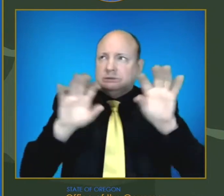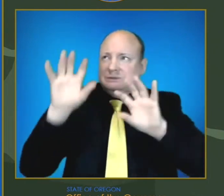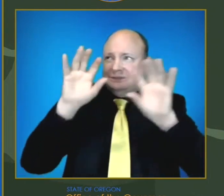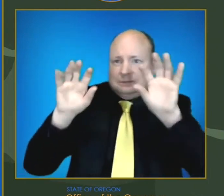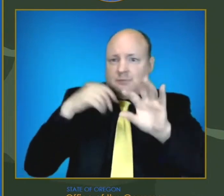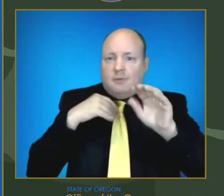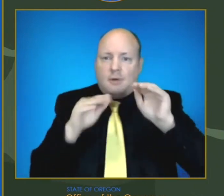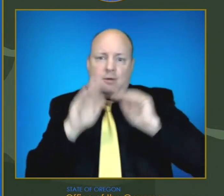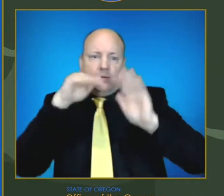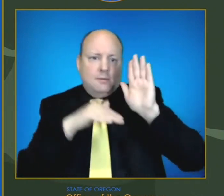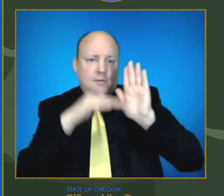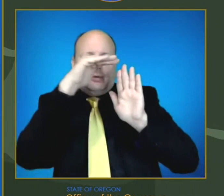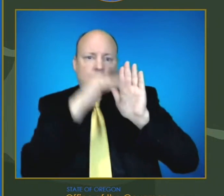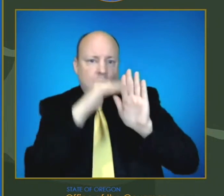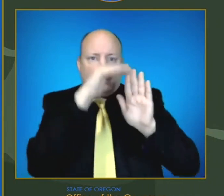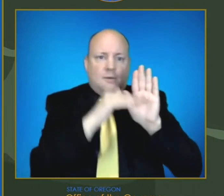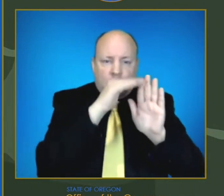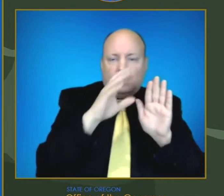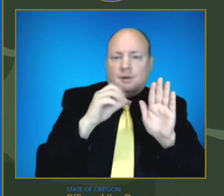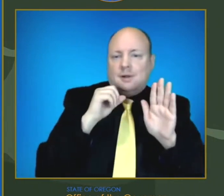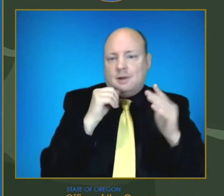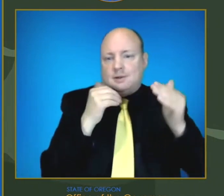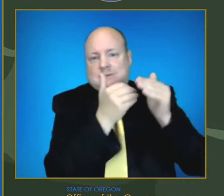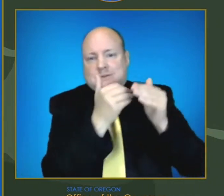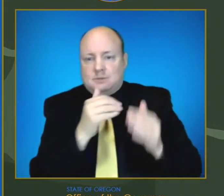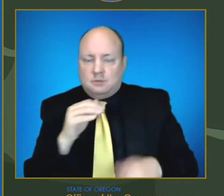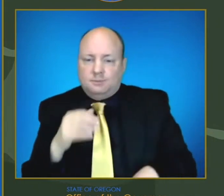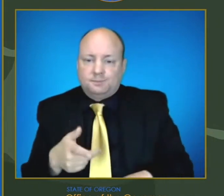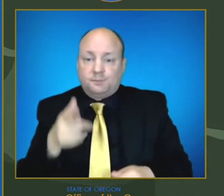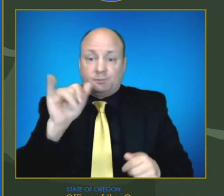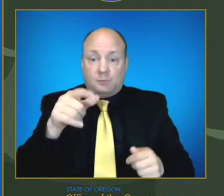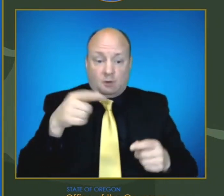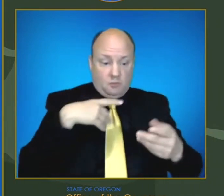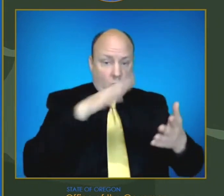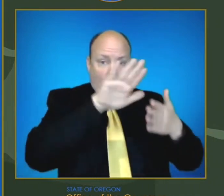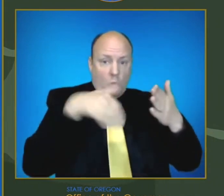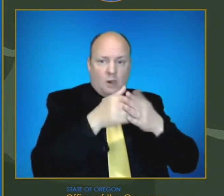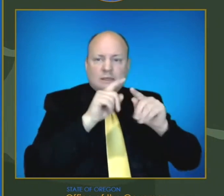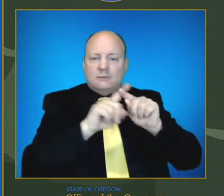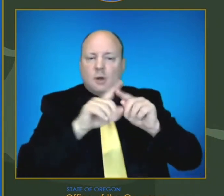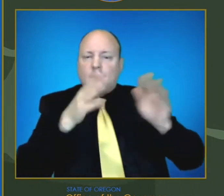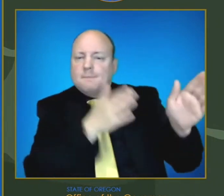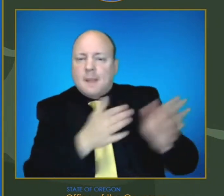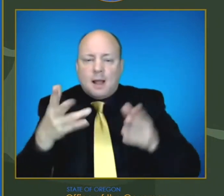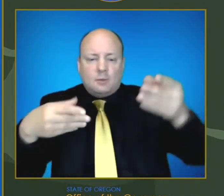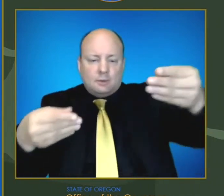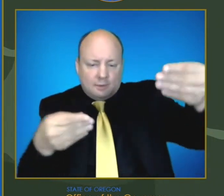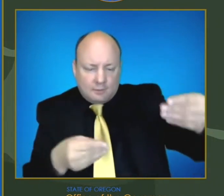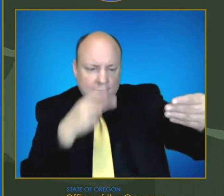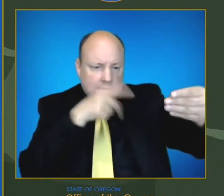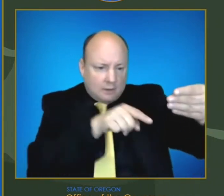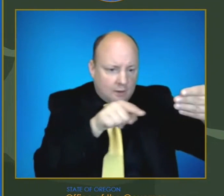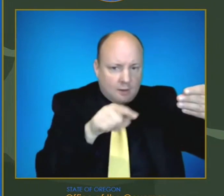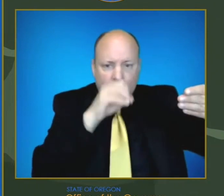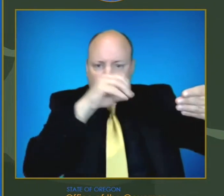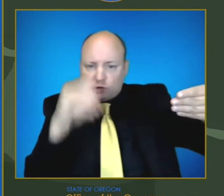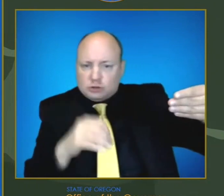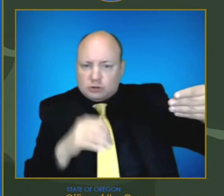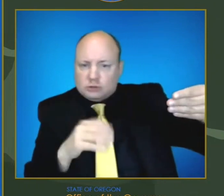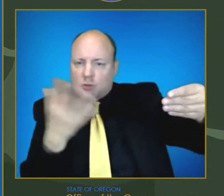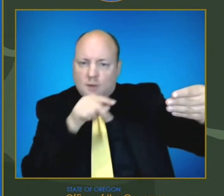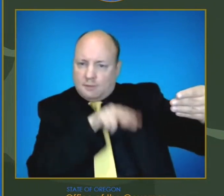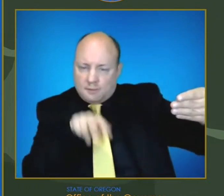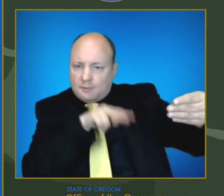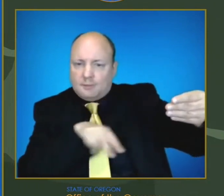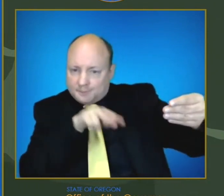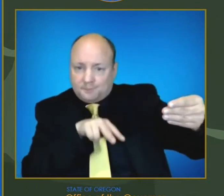risk. There are many reasons to get vaccinated. We know from national surveys and surveys we've conducted in Oregon that more